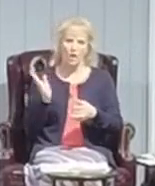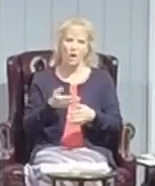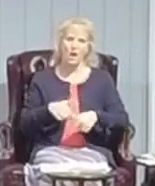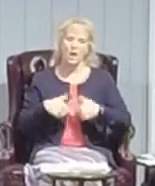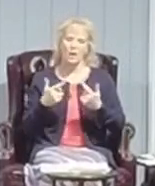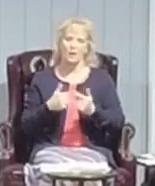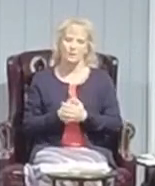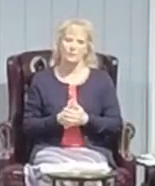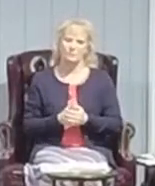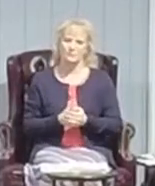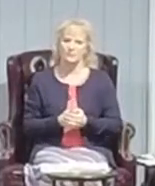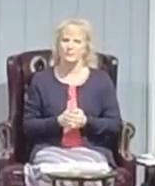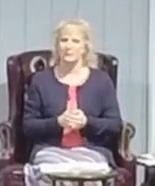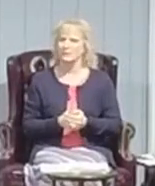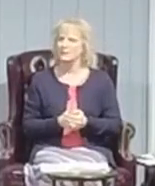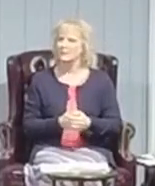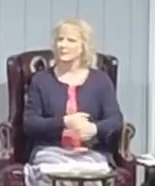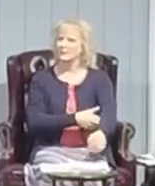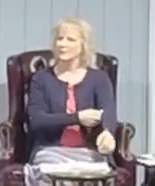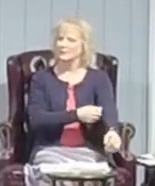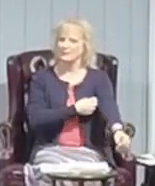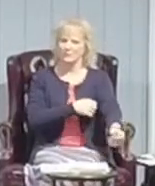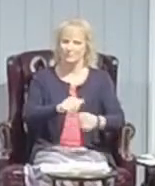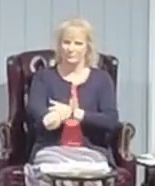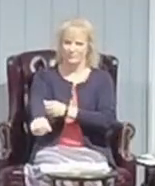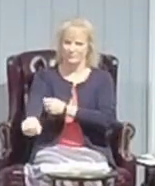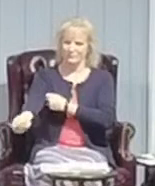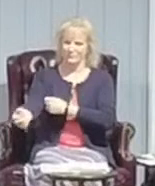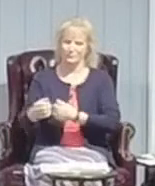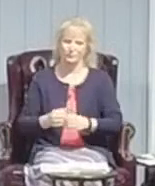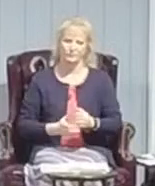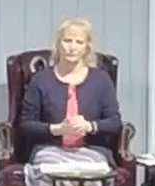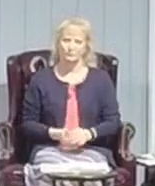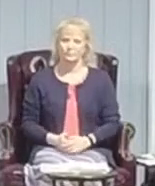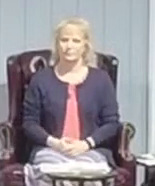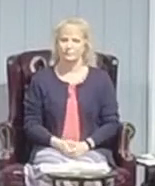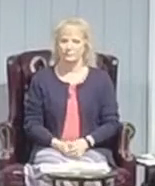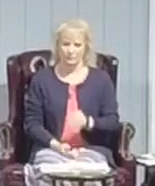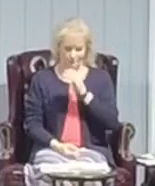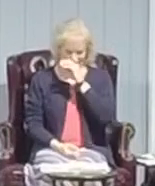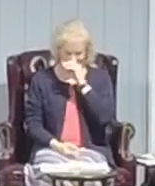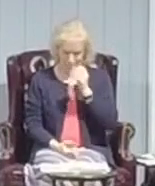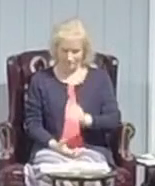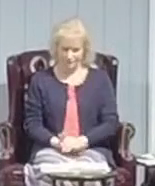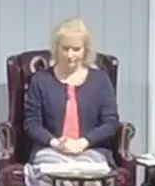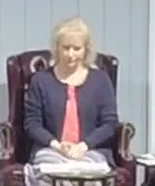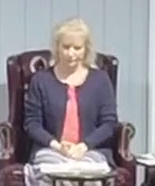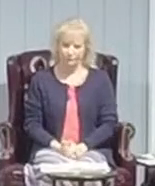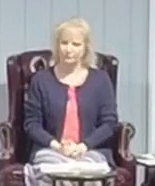hear myself being amplified, but okay, thank you very much. I appreciate that. And,